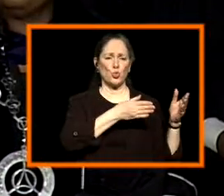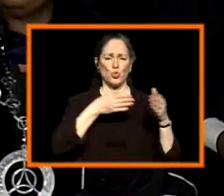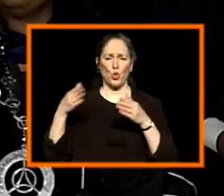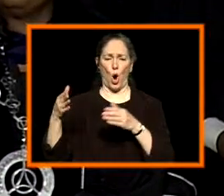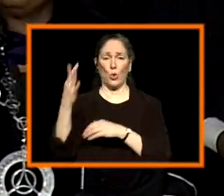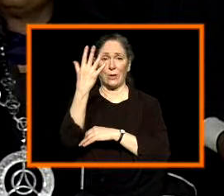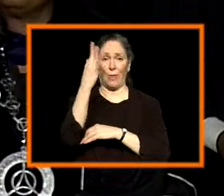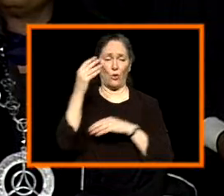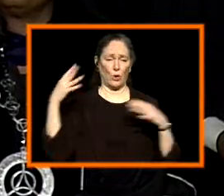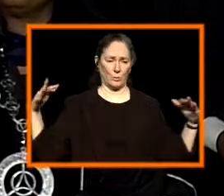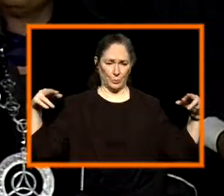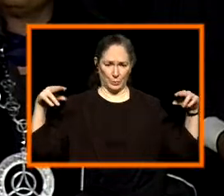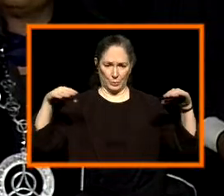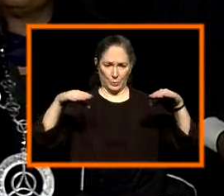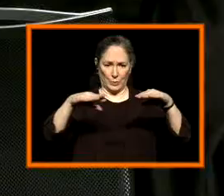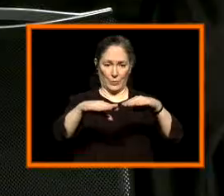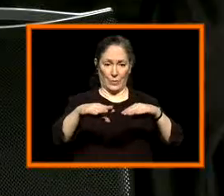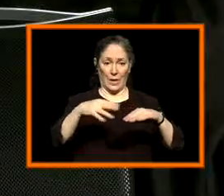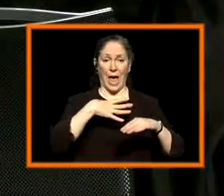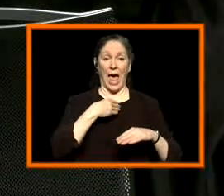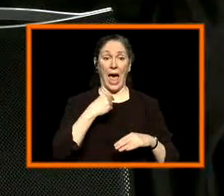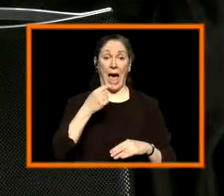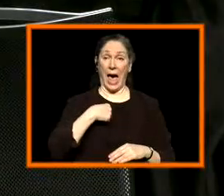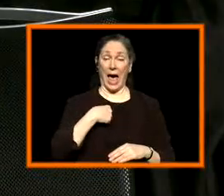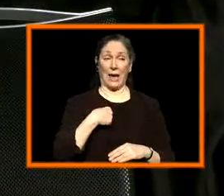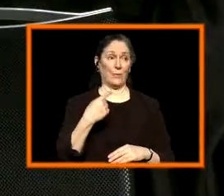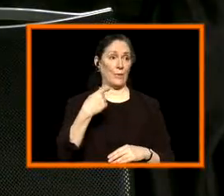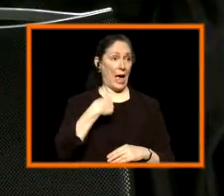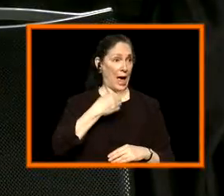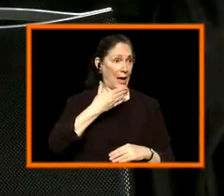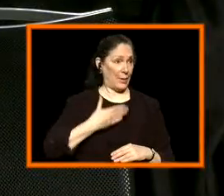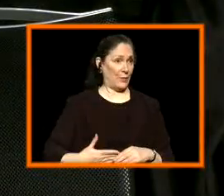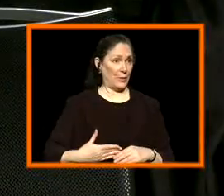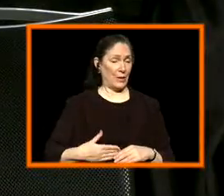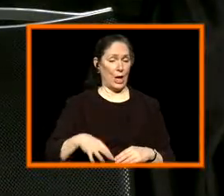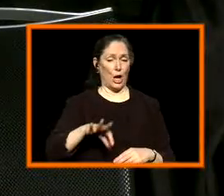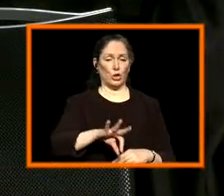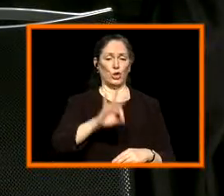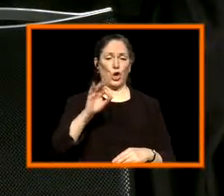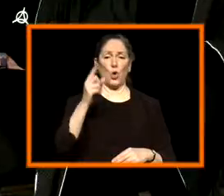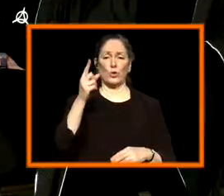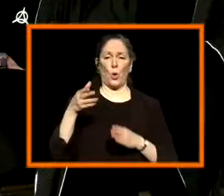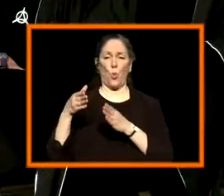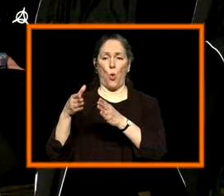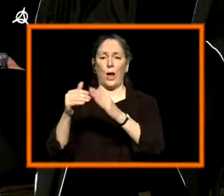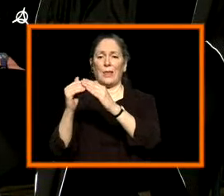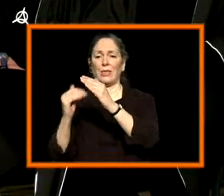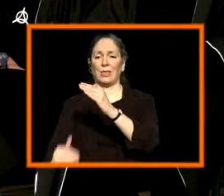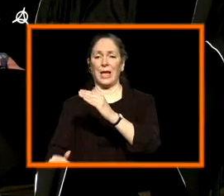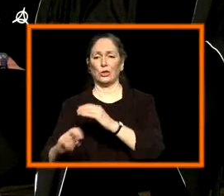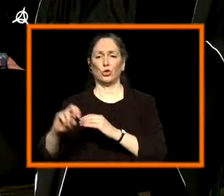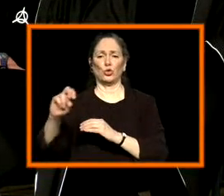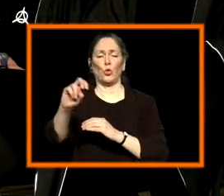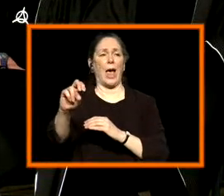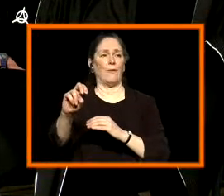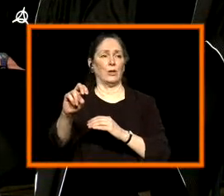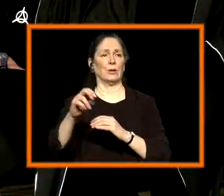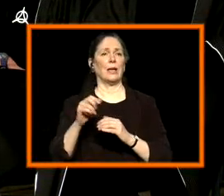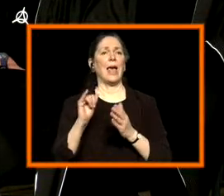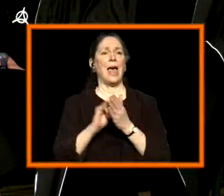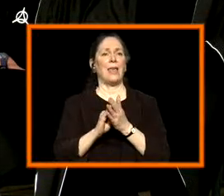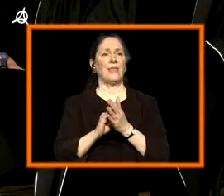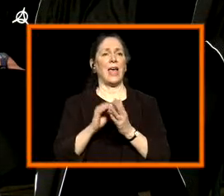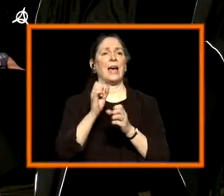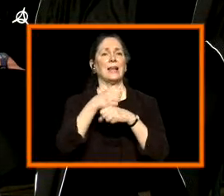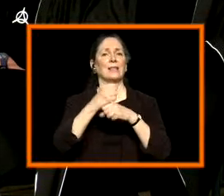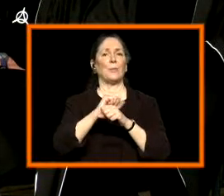diverged in the woods, and I took the one less traveled by, and that has